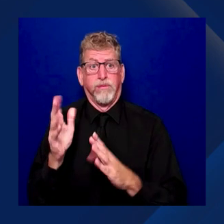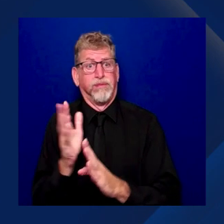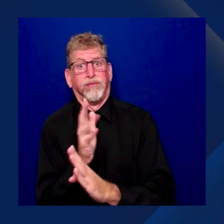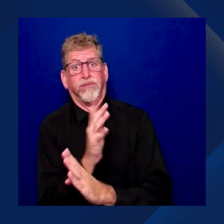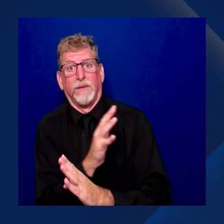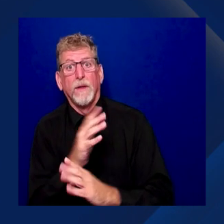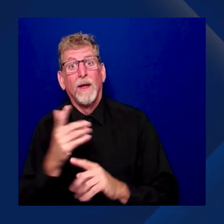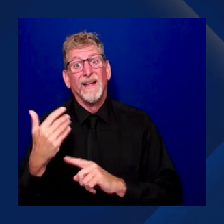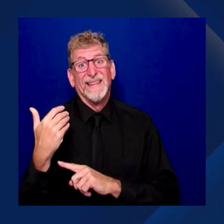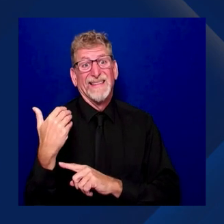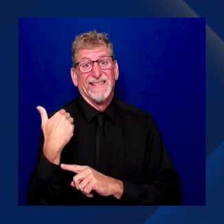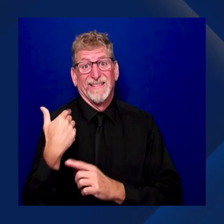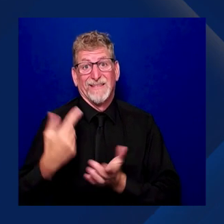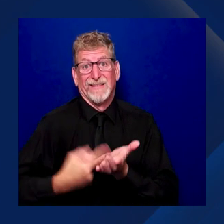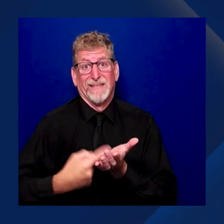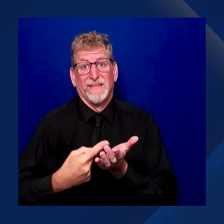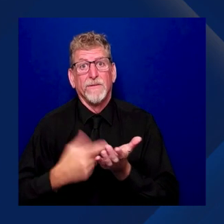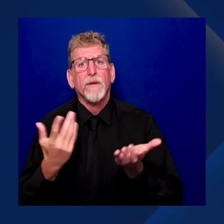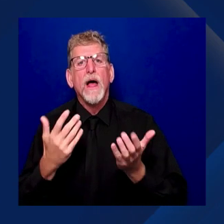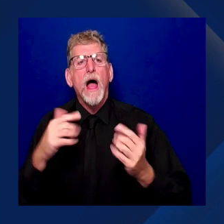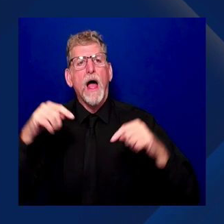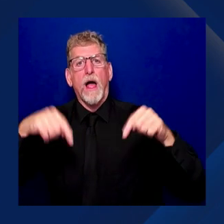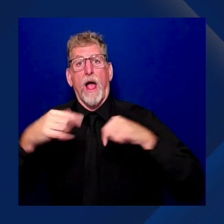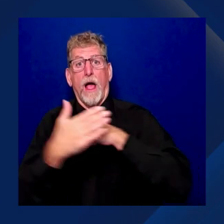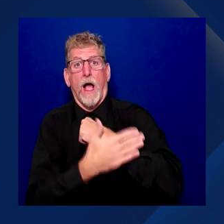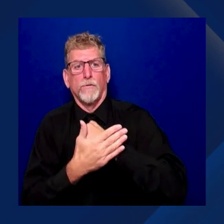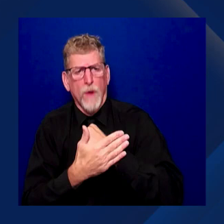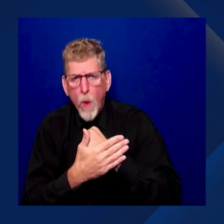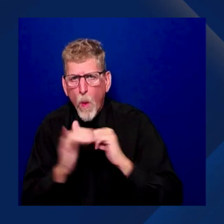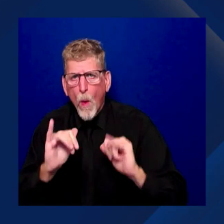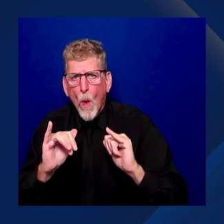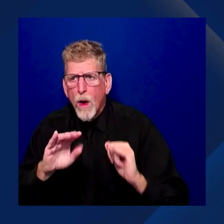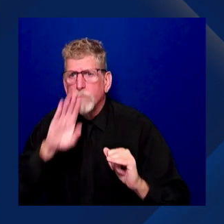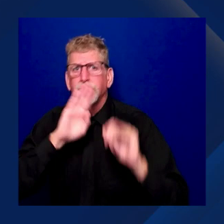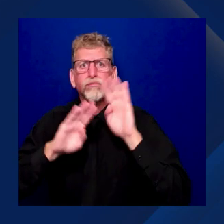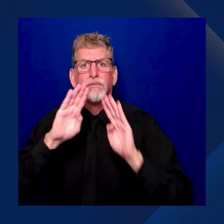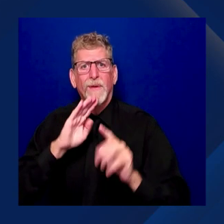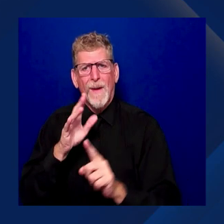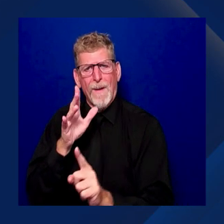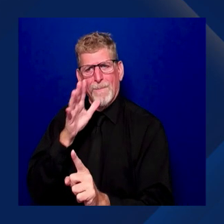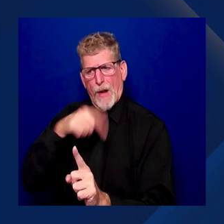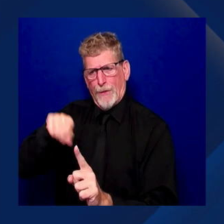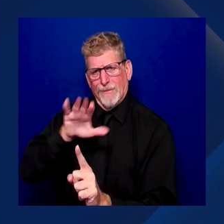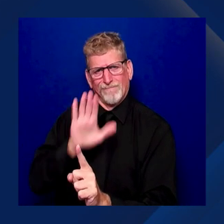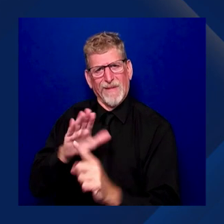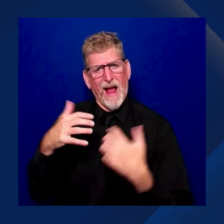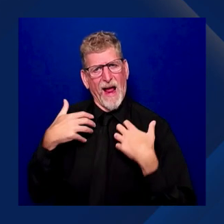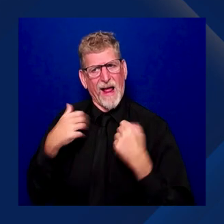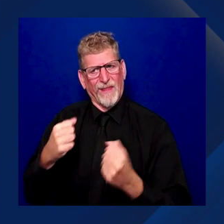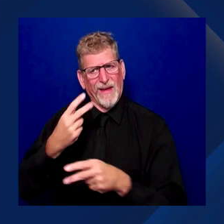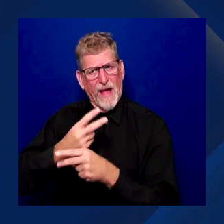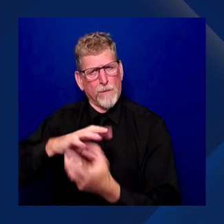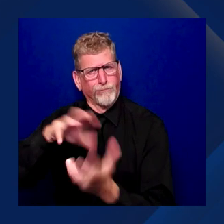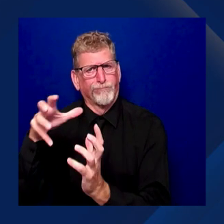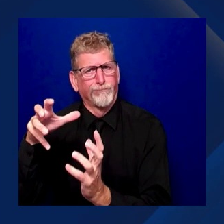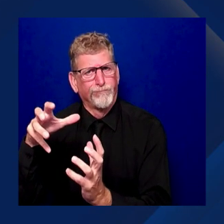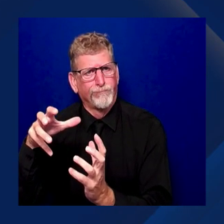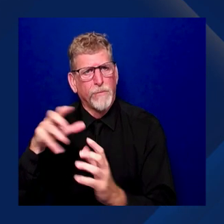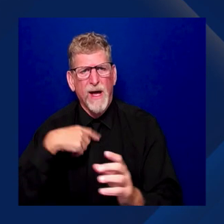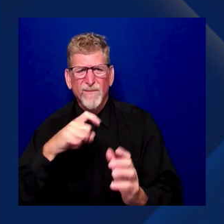maternal health crisis. It bears repeating that Black and American Indian and Alaska Native individuals